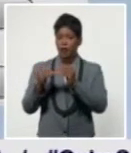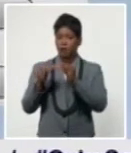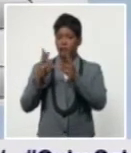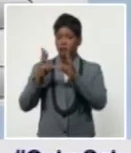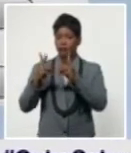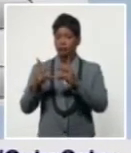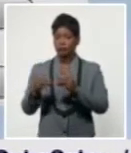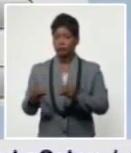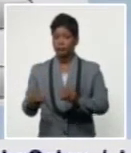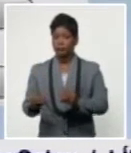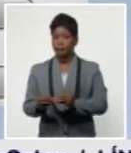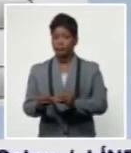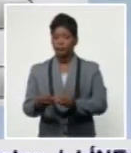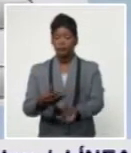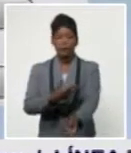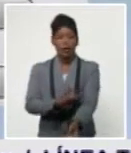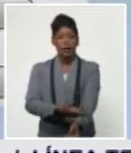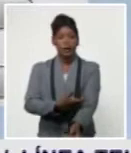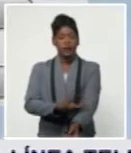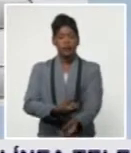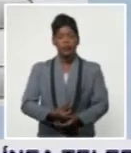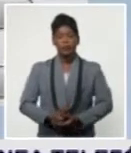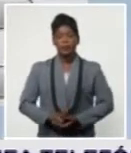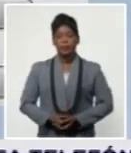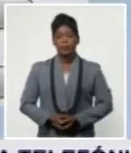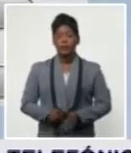already studied